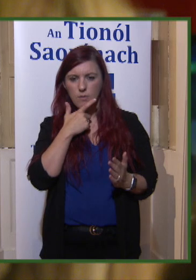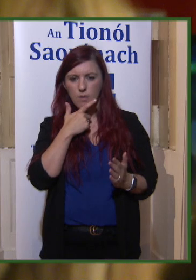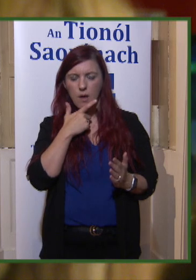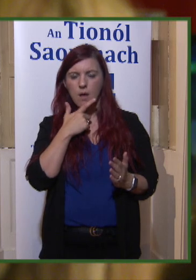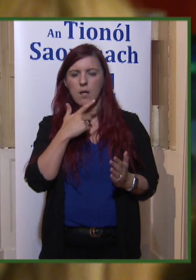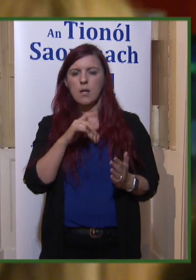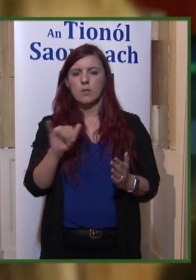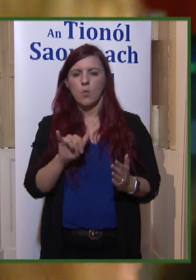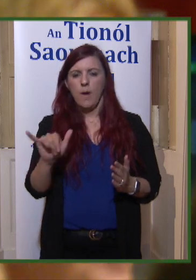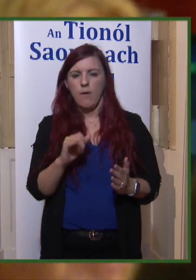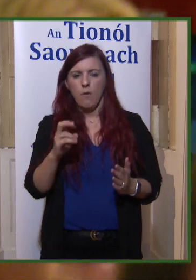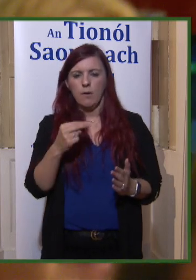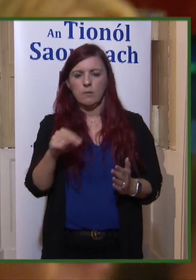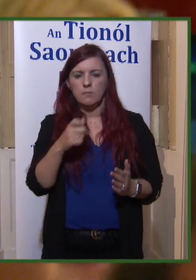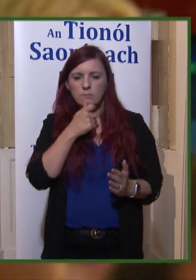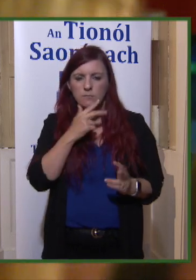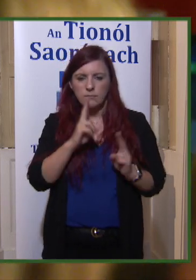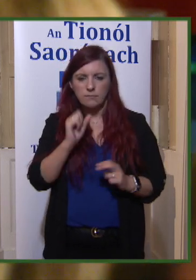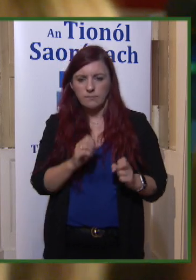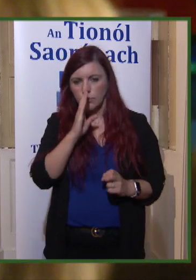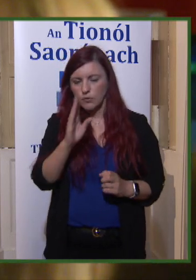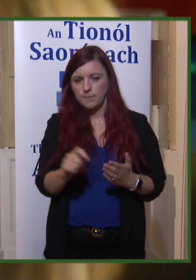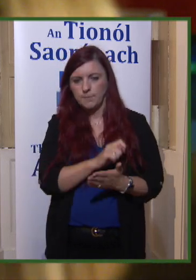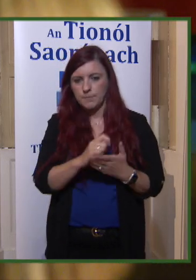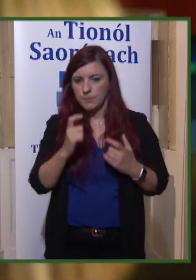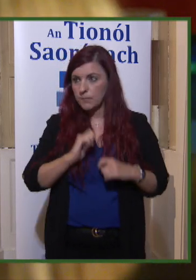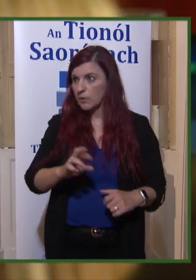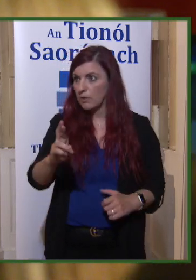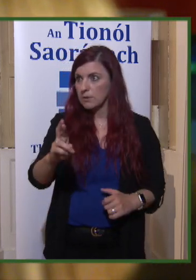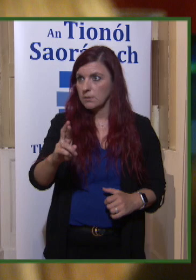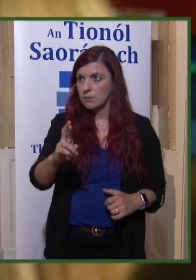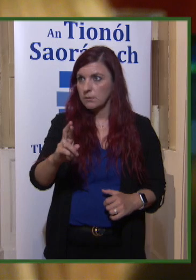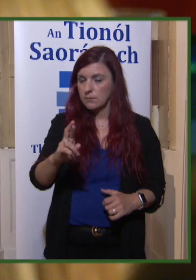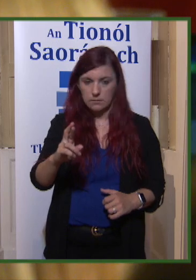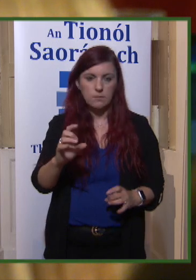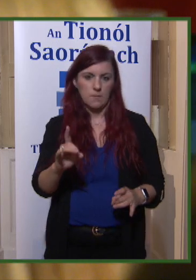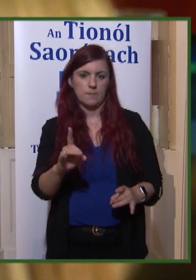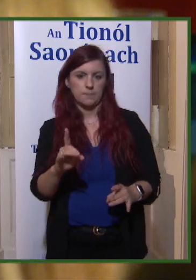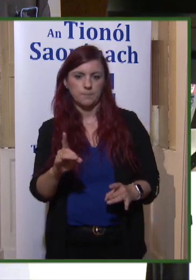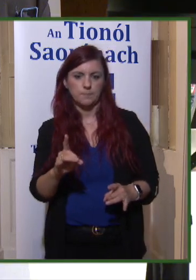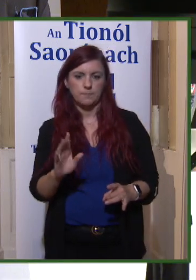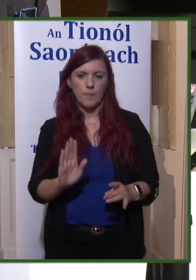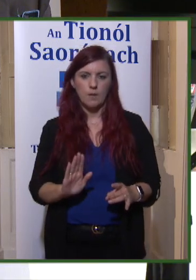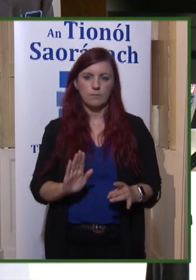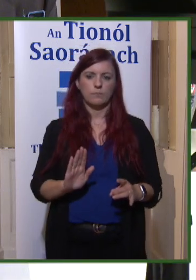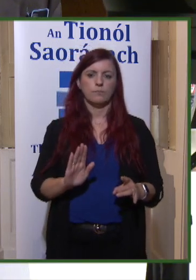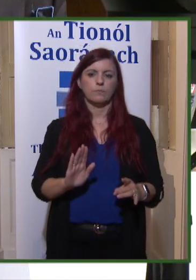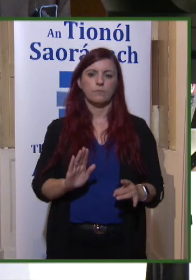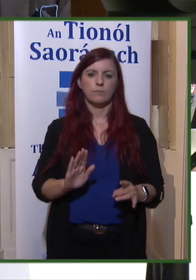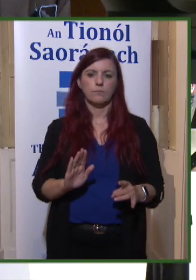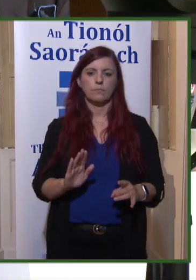whether or not Dublin should have a direct elected mayor? Is that correct? Okay. So could I have I'll read that back